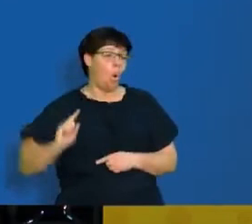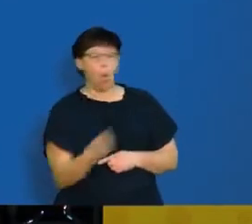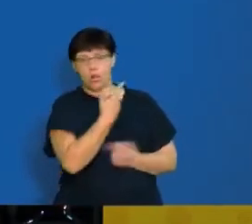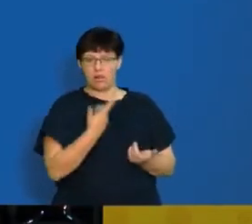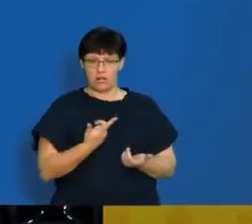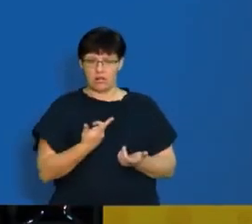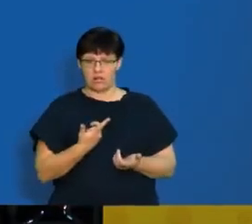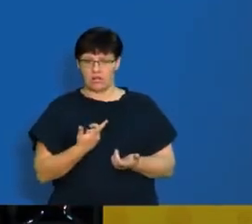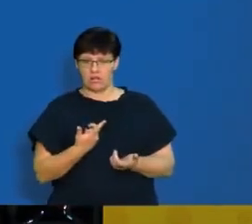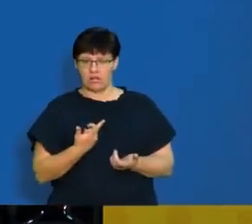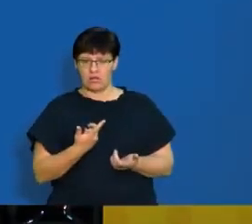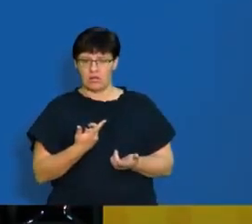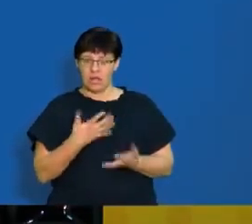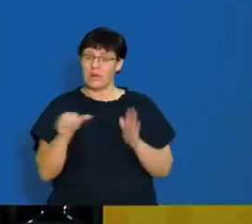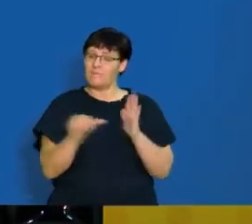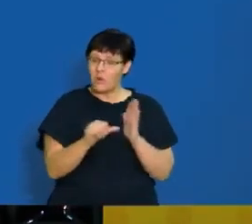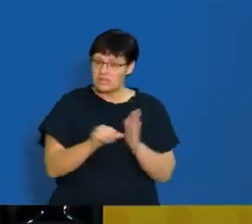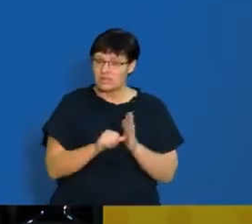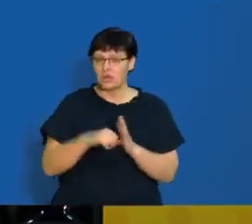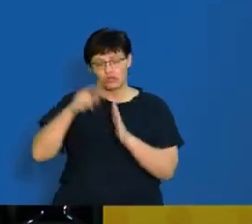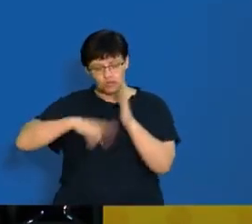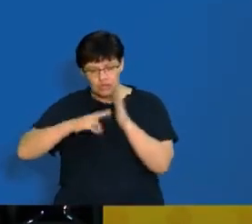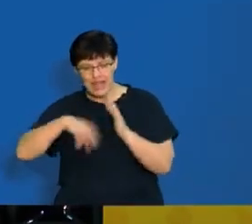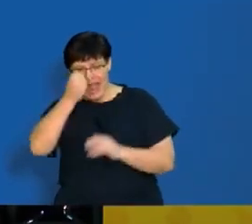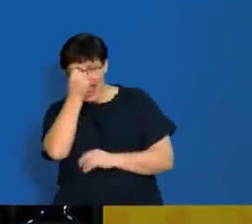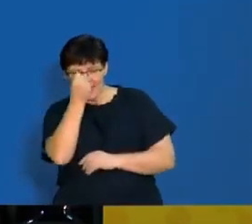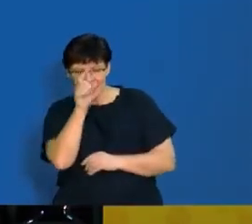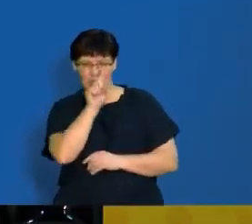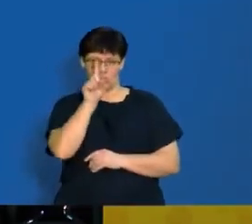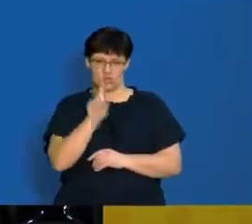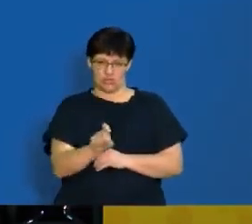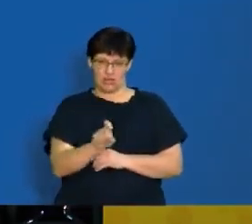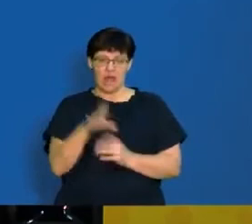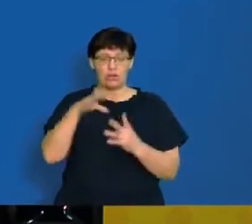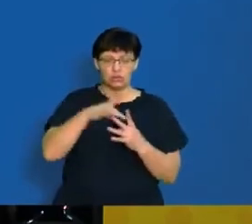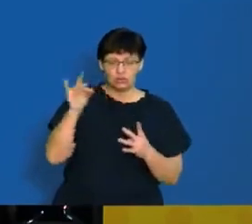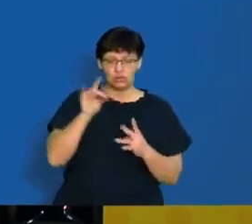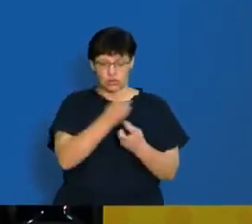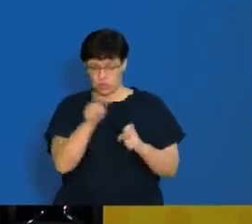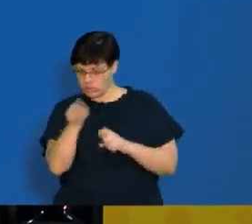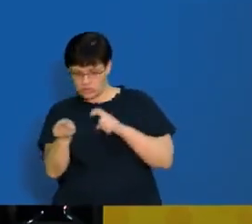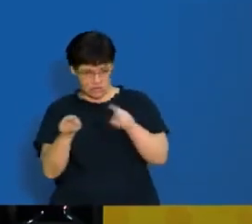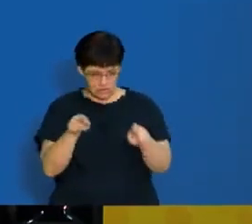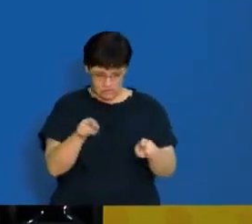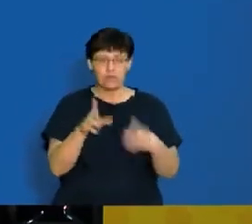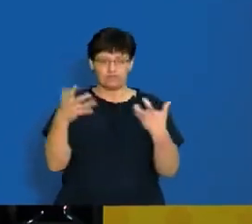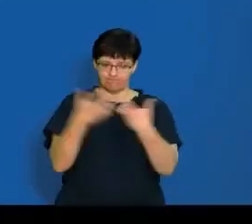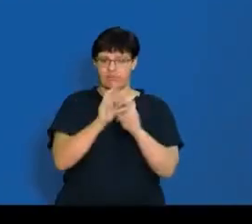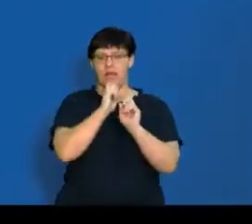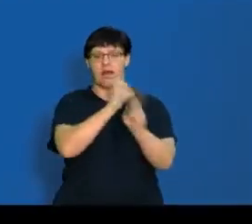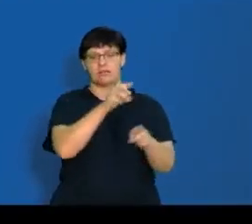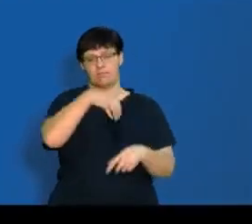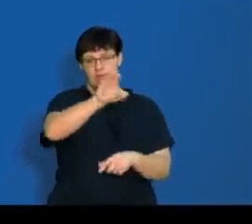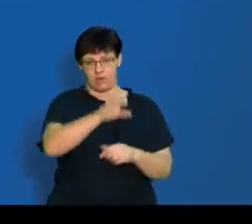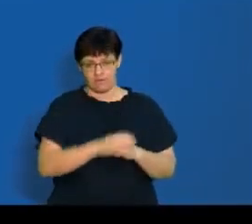you've read. So it's very important to read and understand the question and then choose the relevant sources to help you answer that